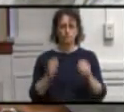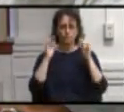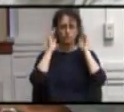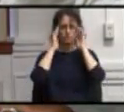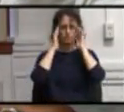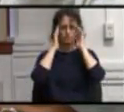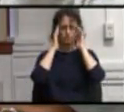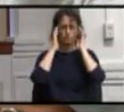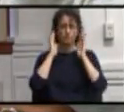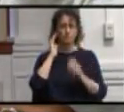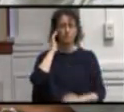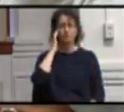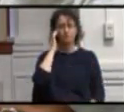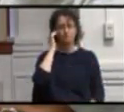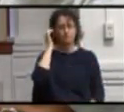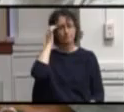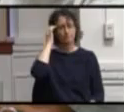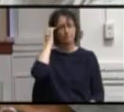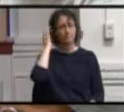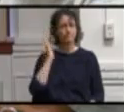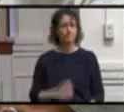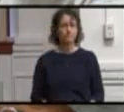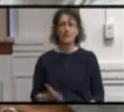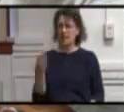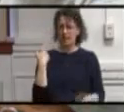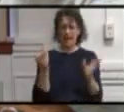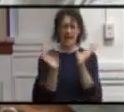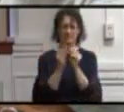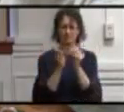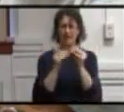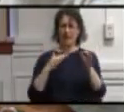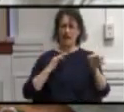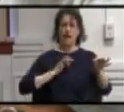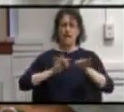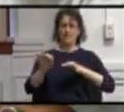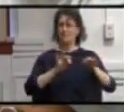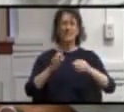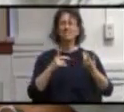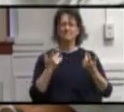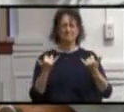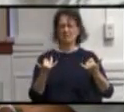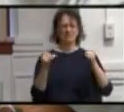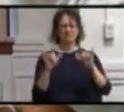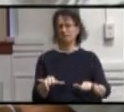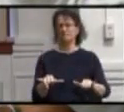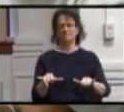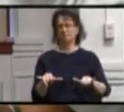In a nutshell, it really hasn't changed since the last time I mentioned this. You know, there's a series of